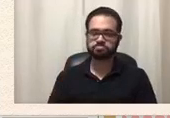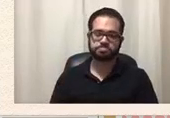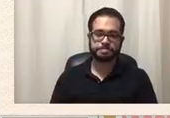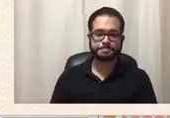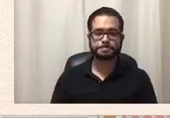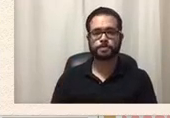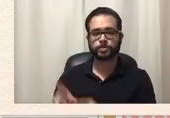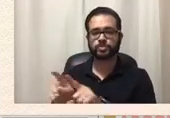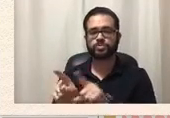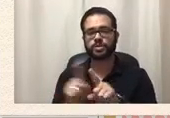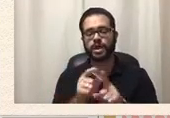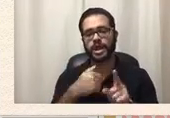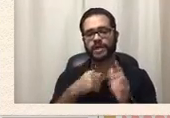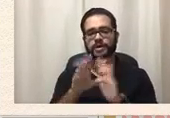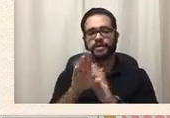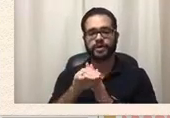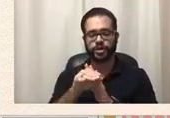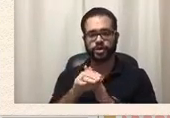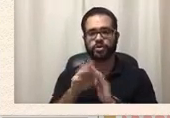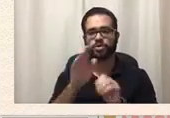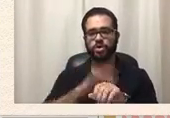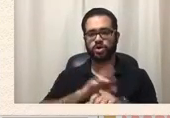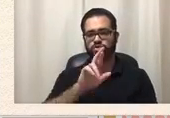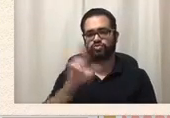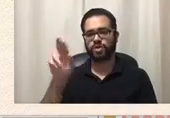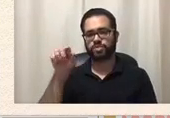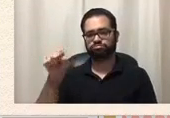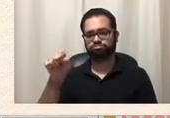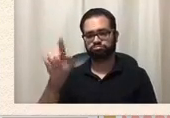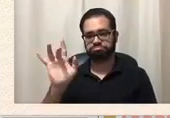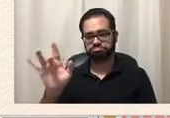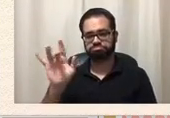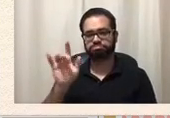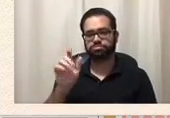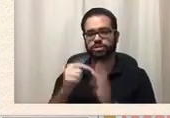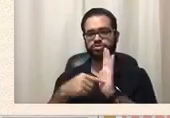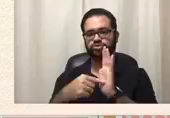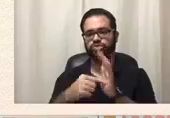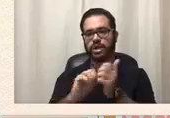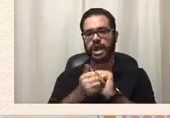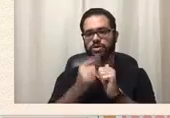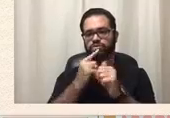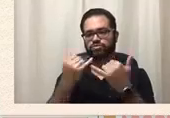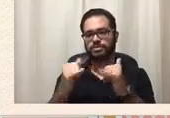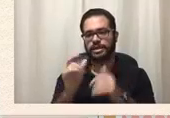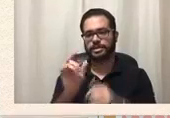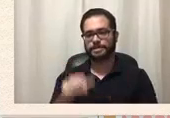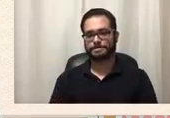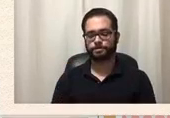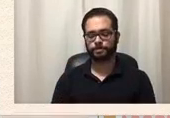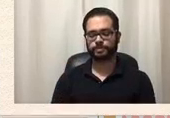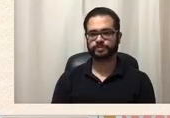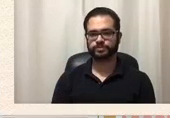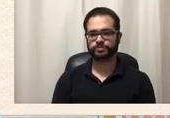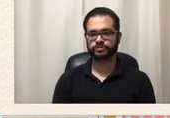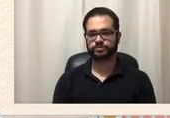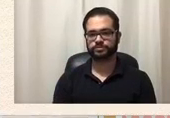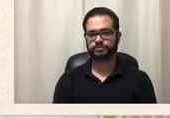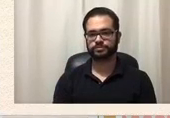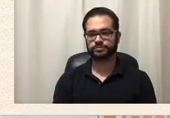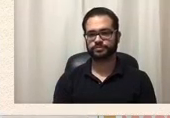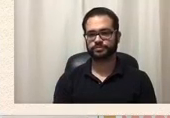the far right corner of this slide which models how to play this game. Hi, welcome to